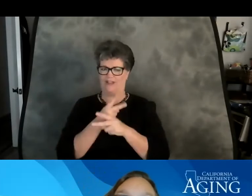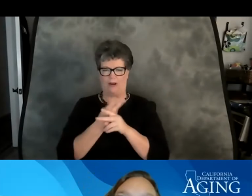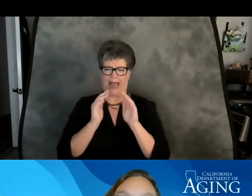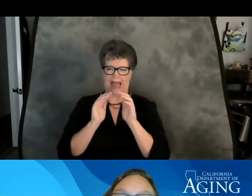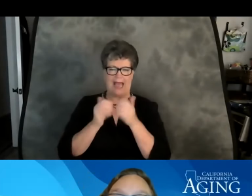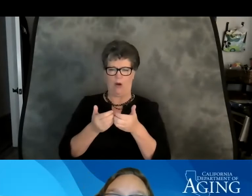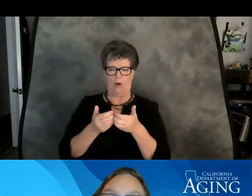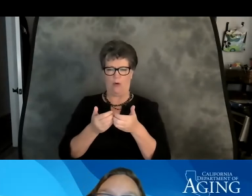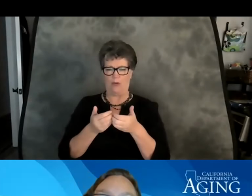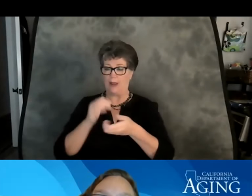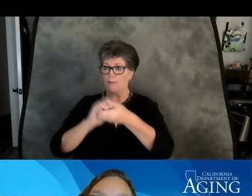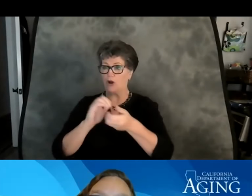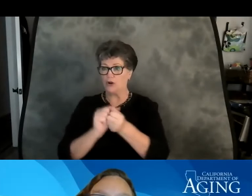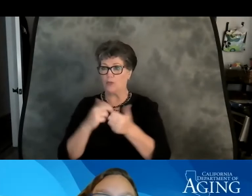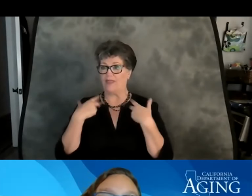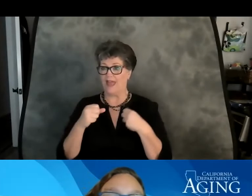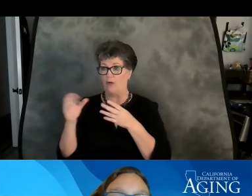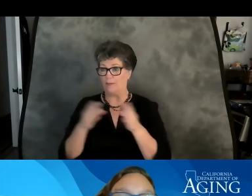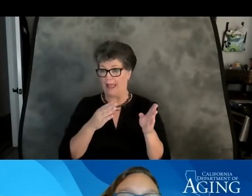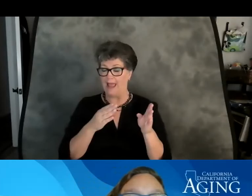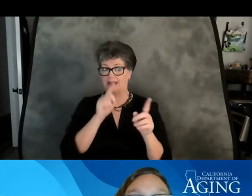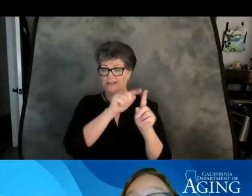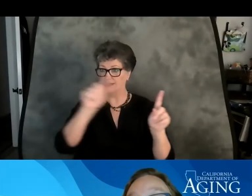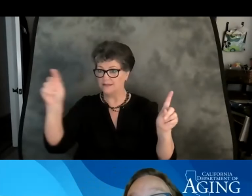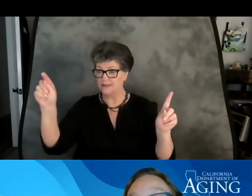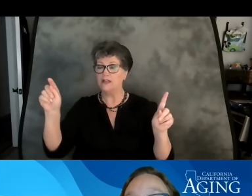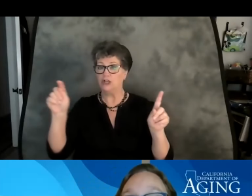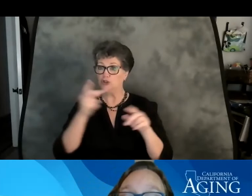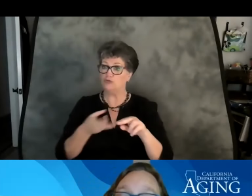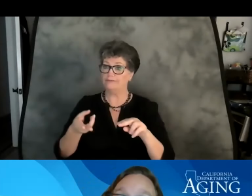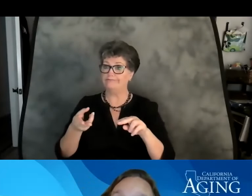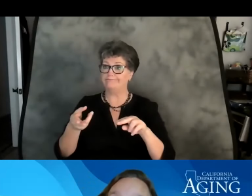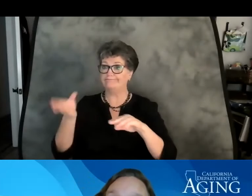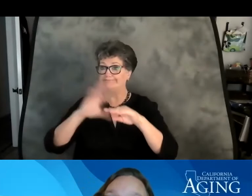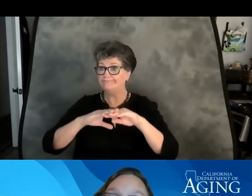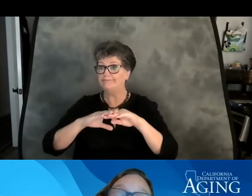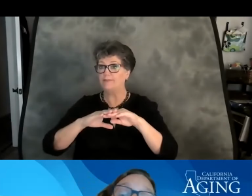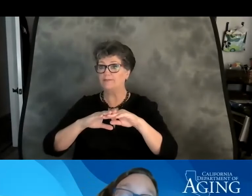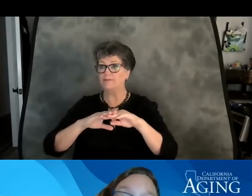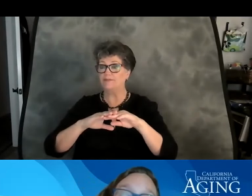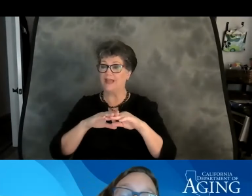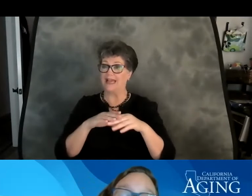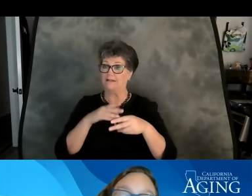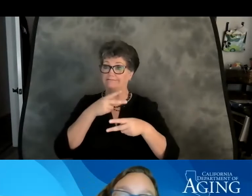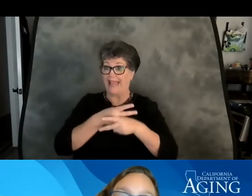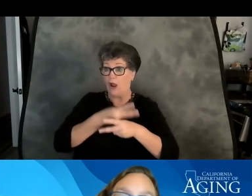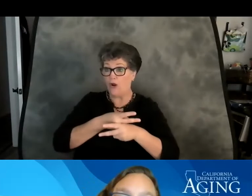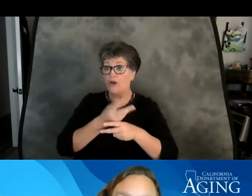we can partner with health plans across regions to increase seamless care and of